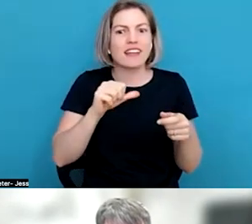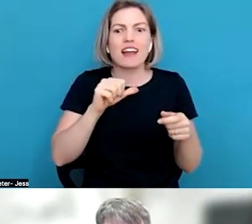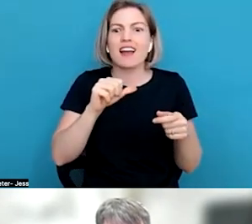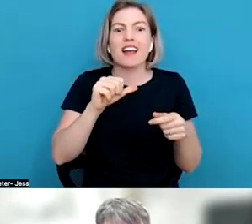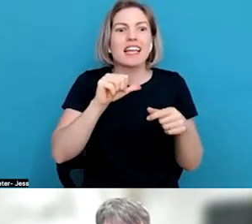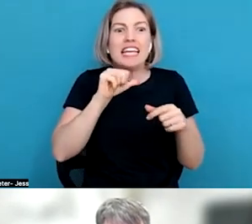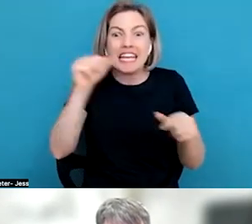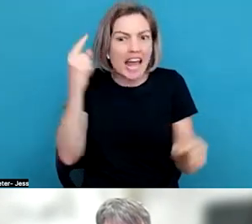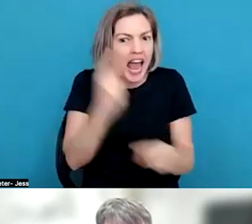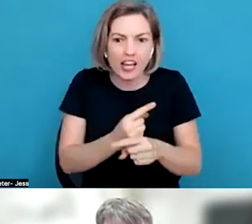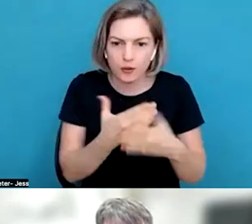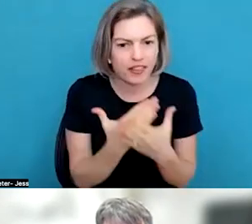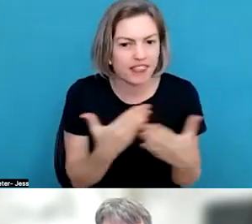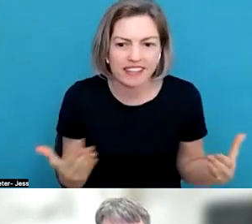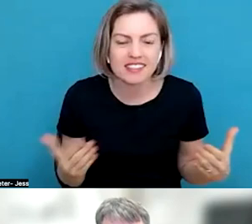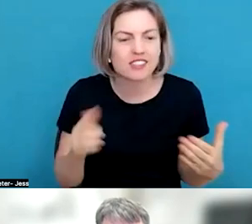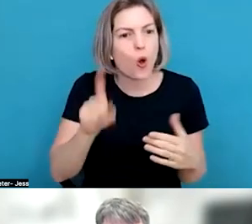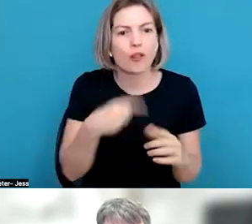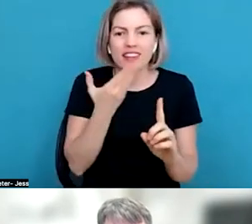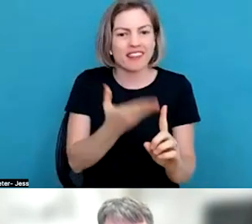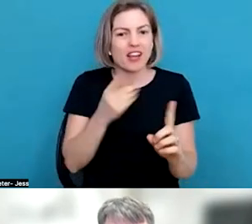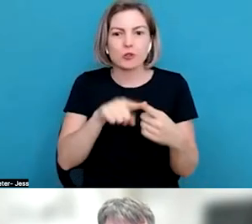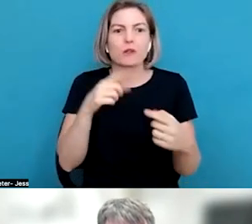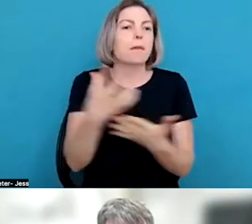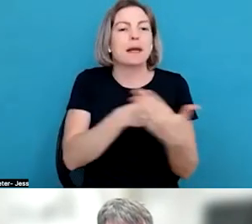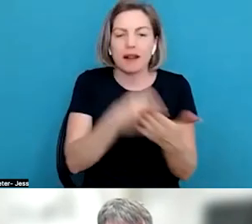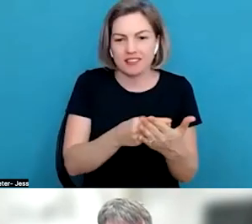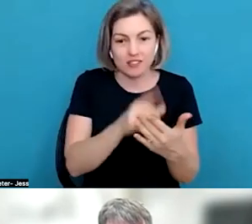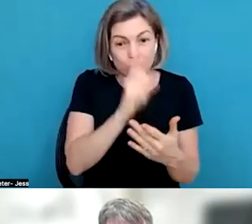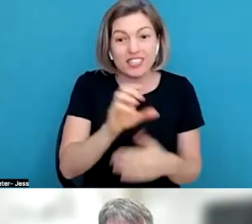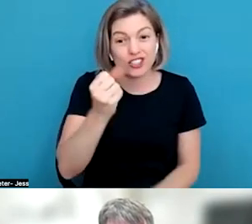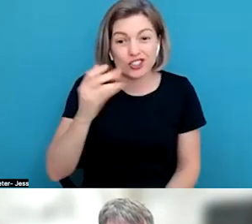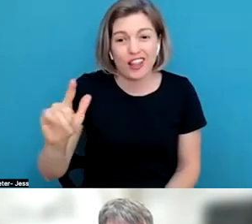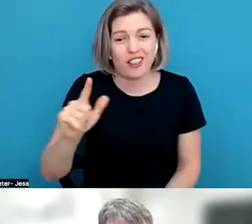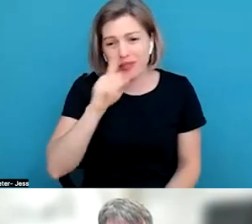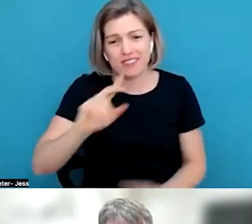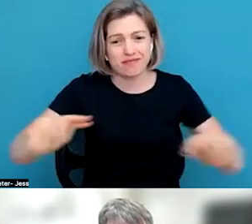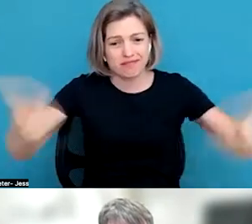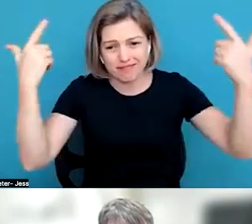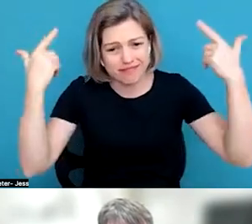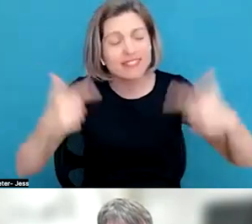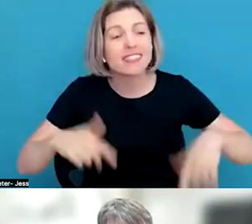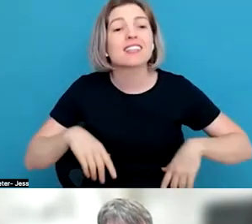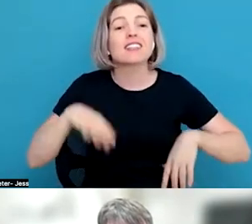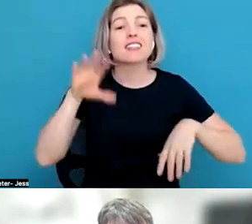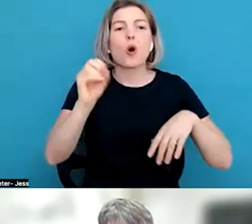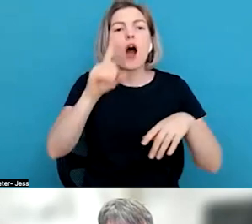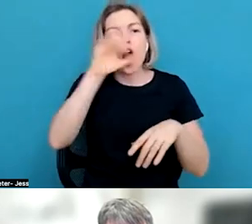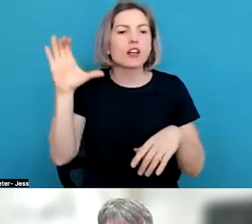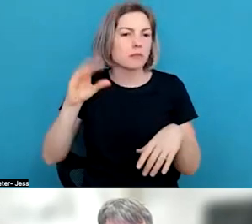that are, only there to make money. They are shill. So 100%